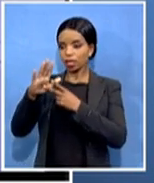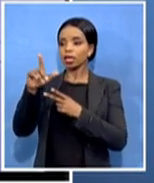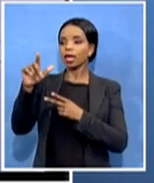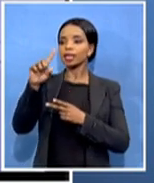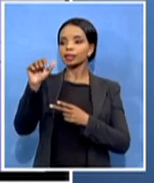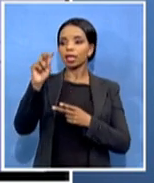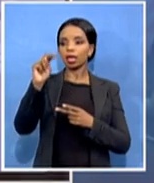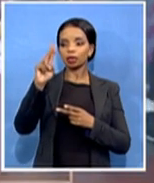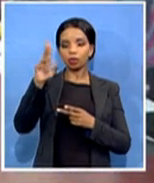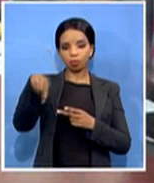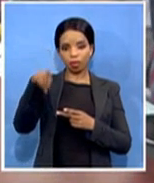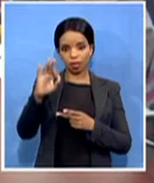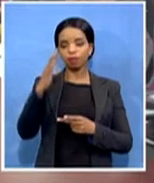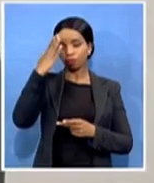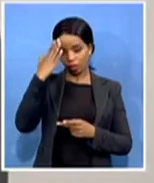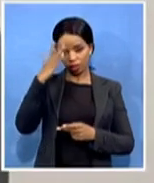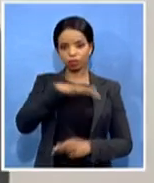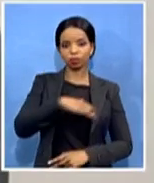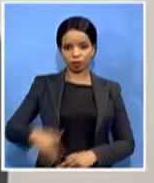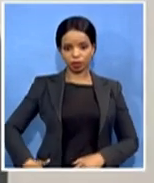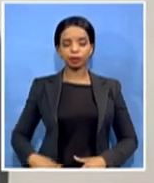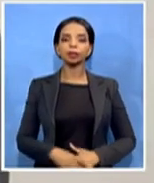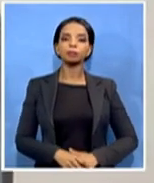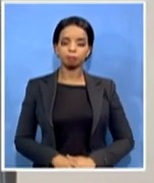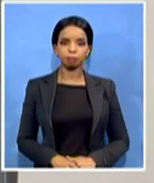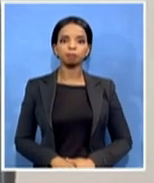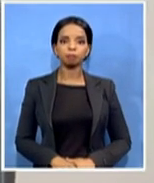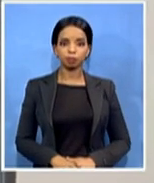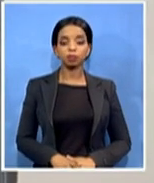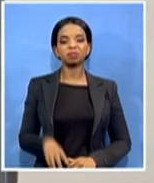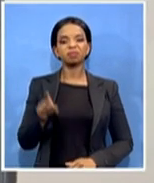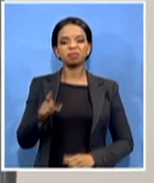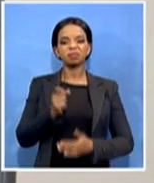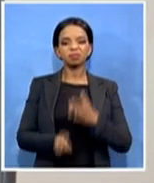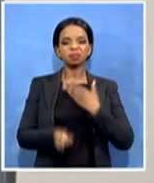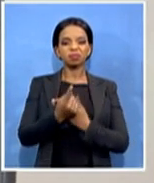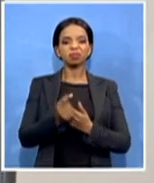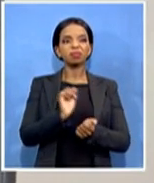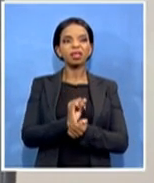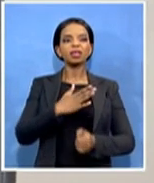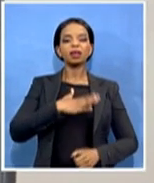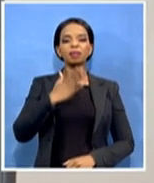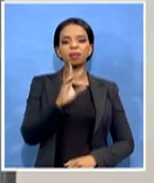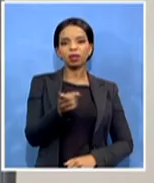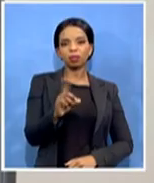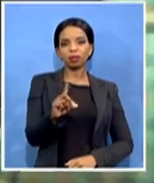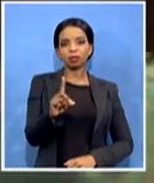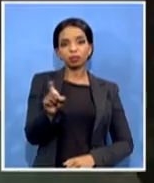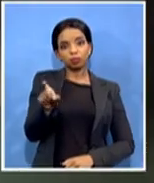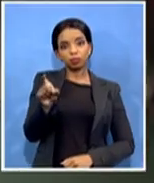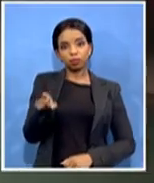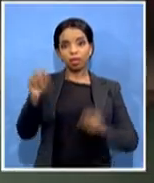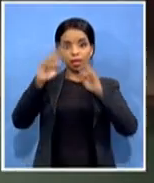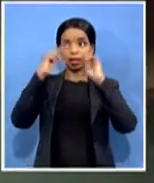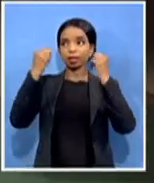decisions of the National Executive Committee. So the president has not disassociated himself from decisions of the